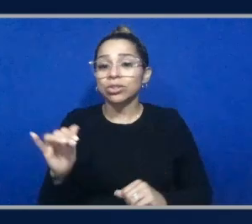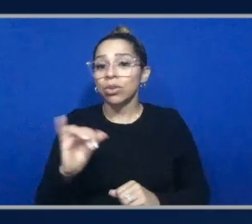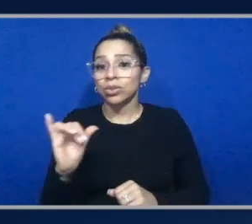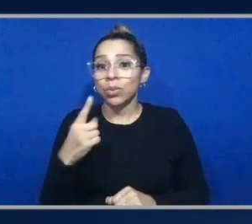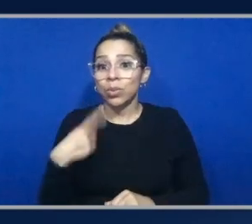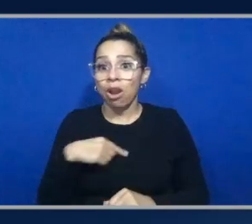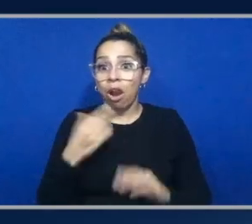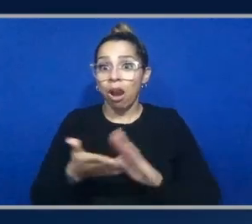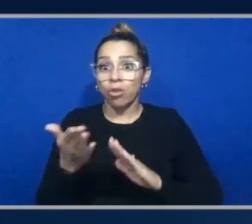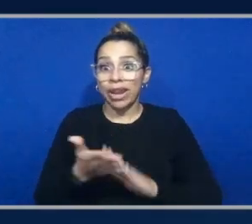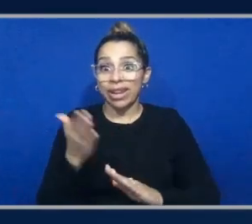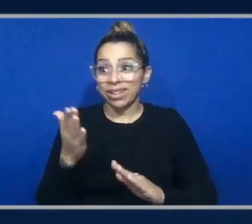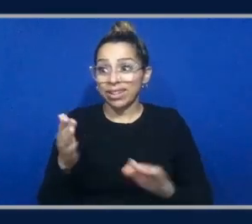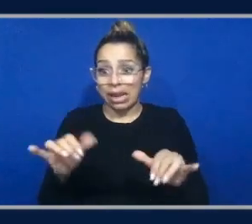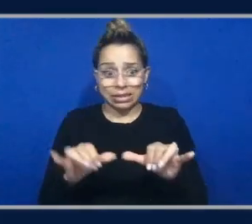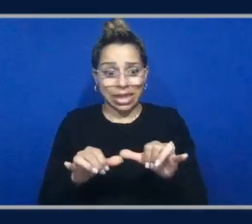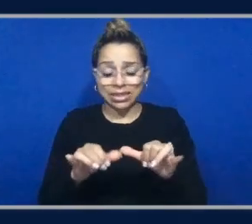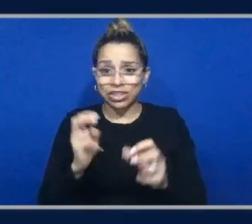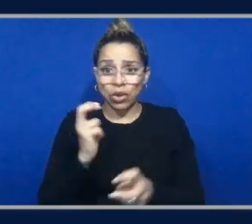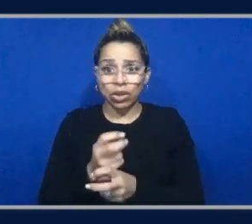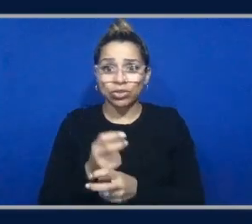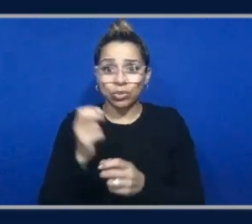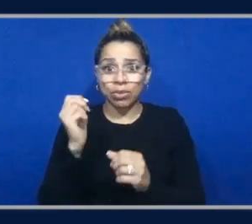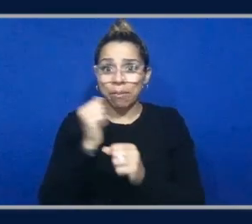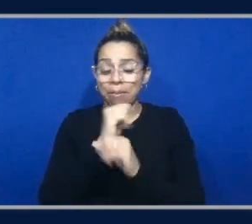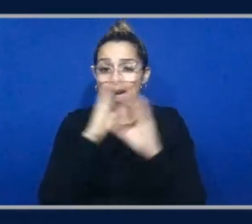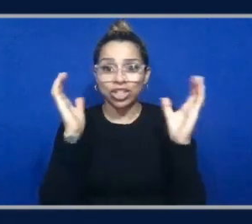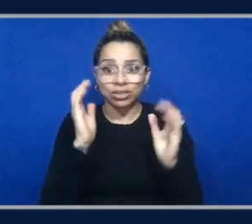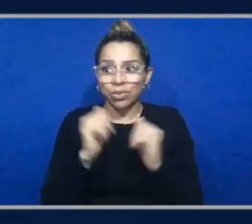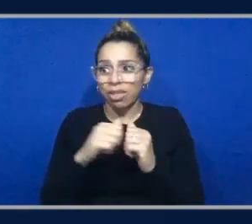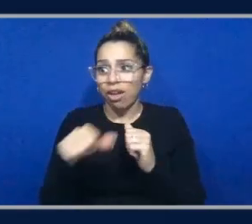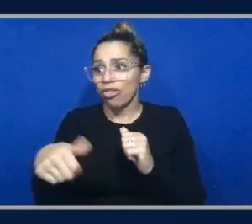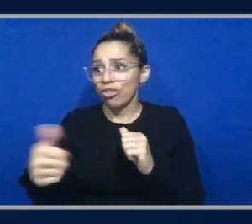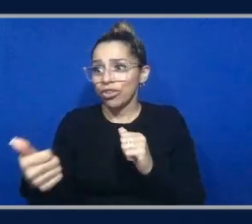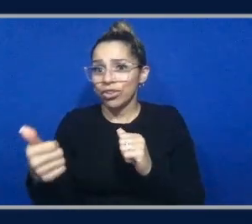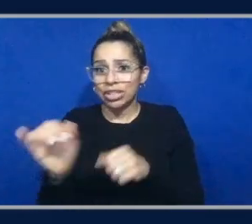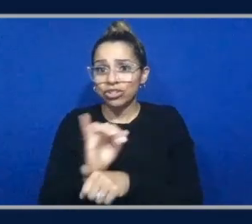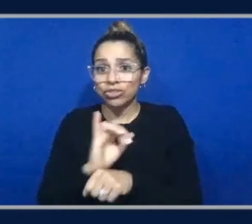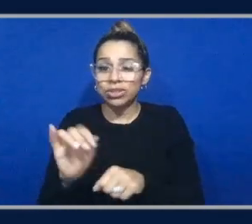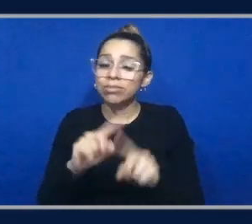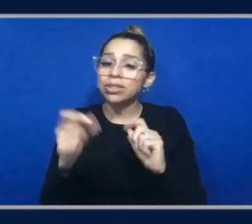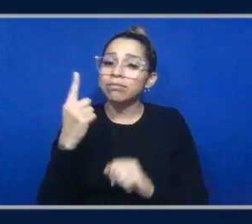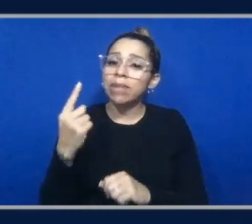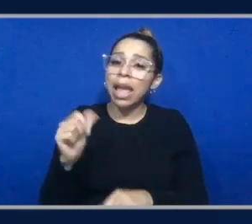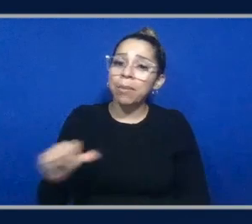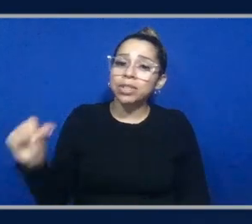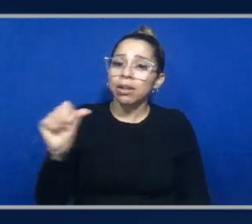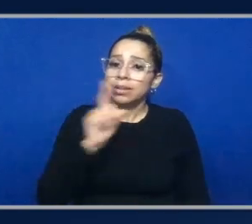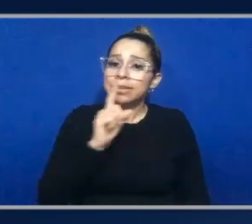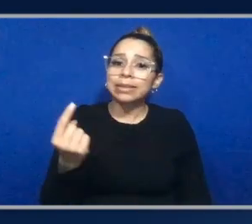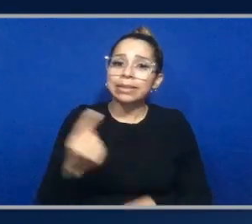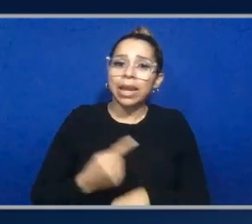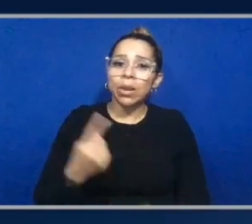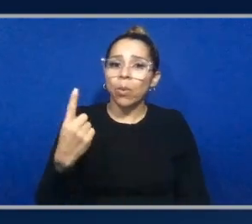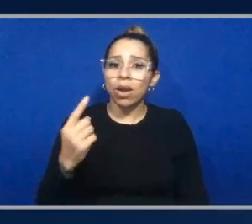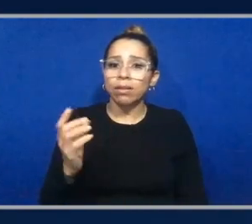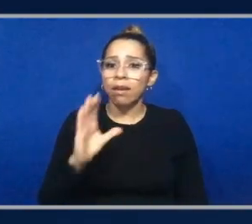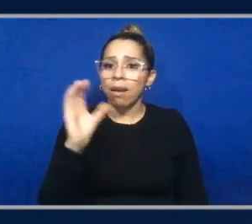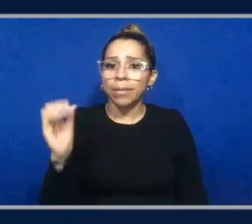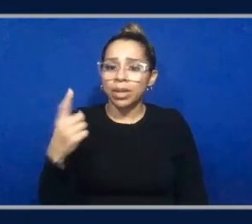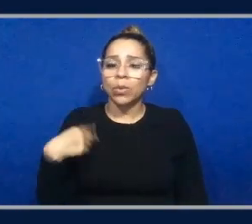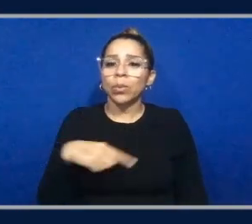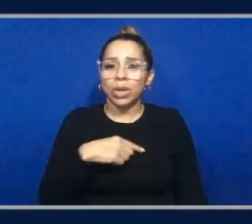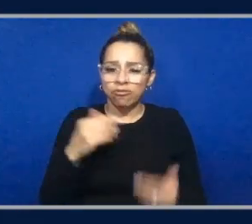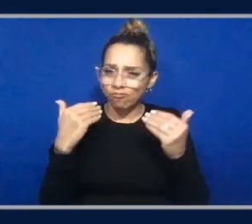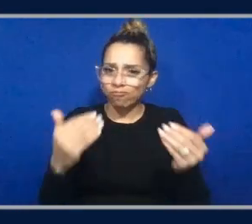other industries. But Amazon still is a day one company, and we do take risks. We do release products, often